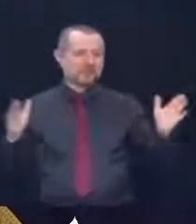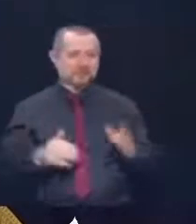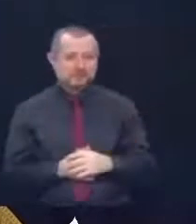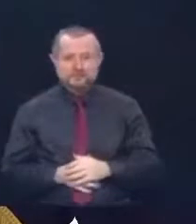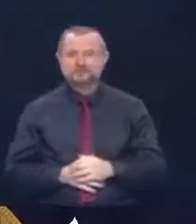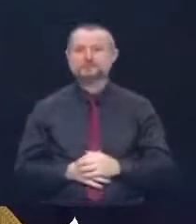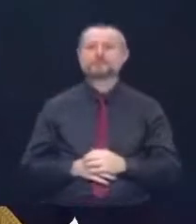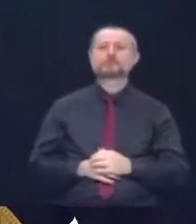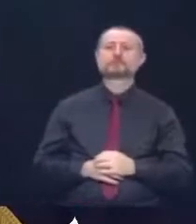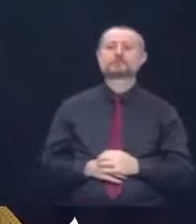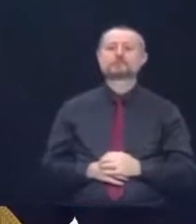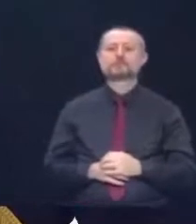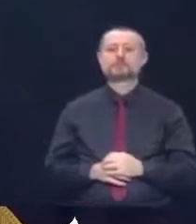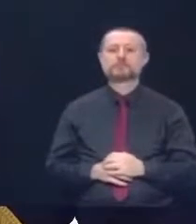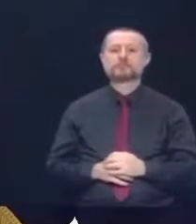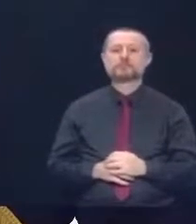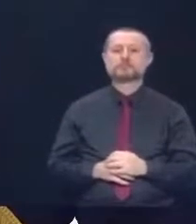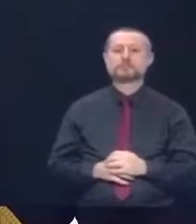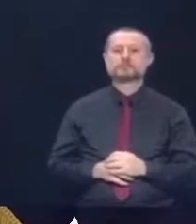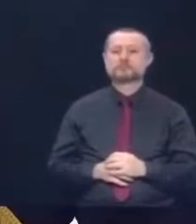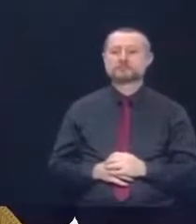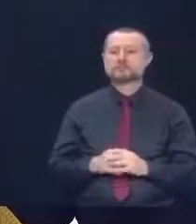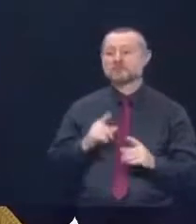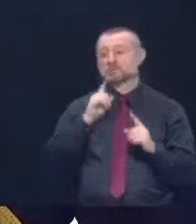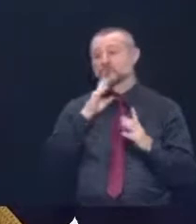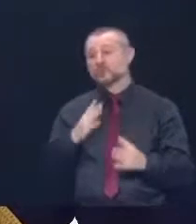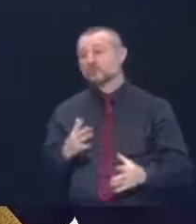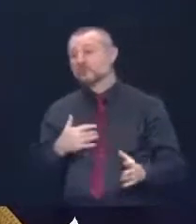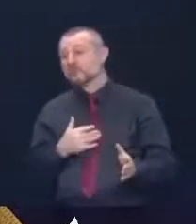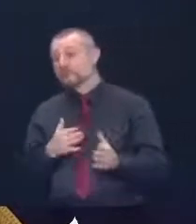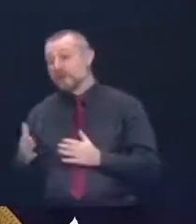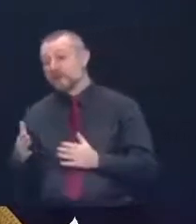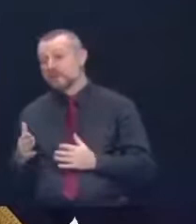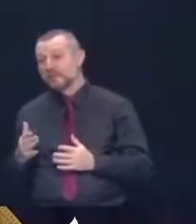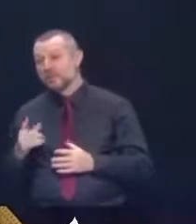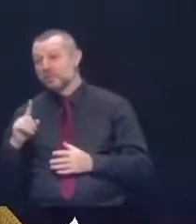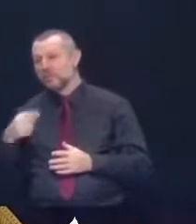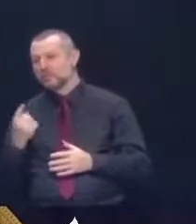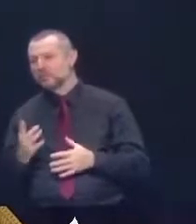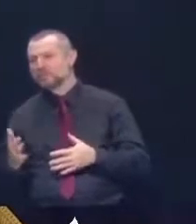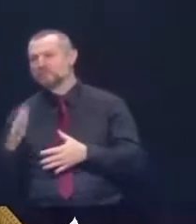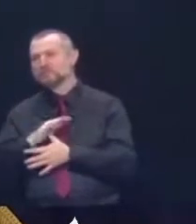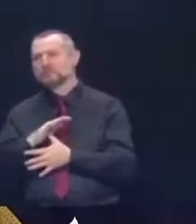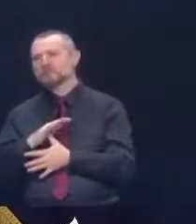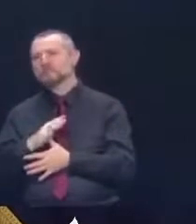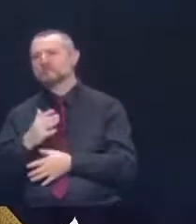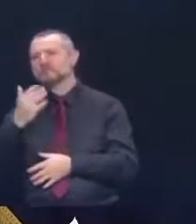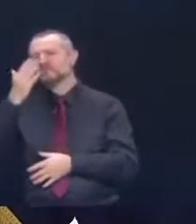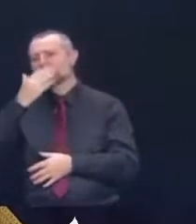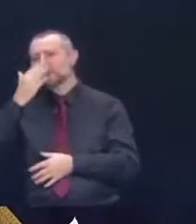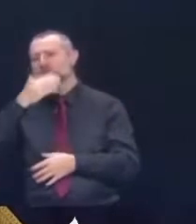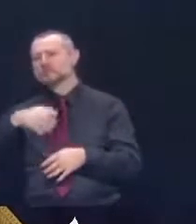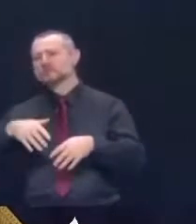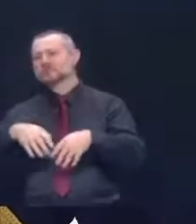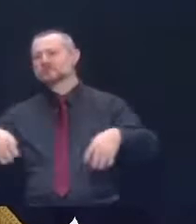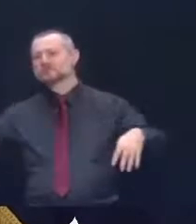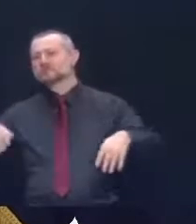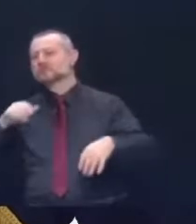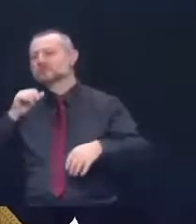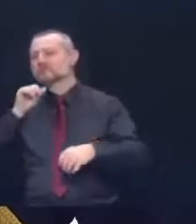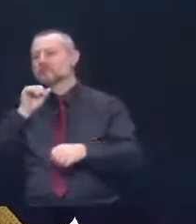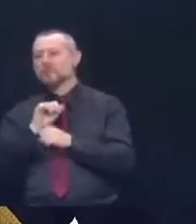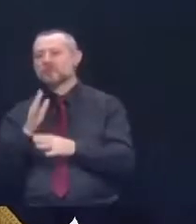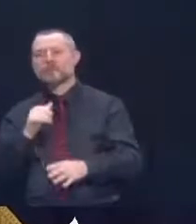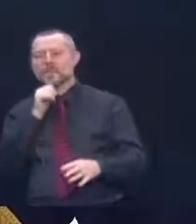The current plan would just prioritize the frontline workers, not necessarily an essential worker at